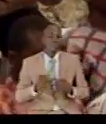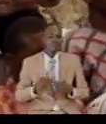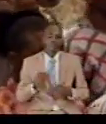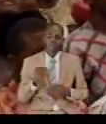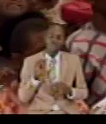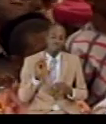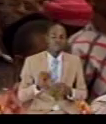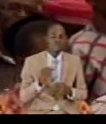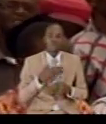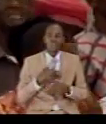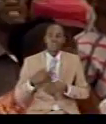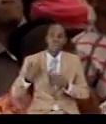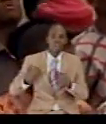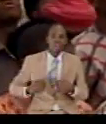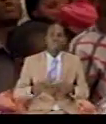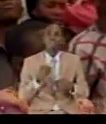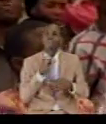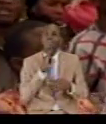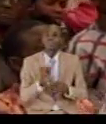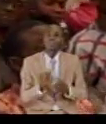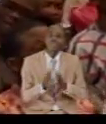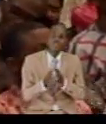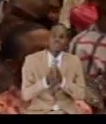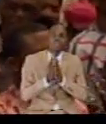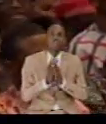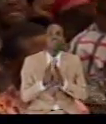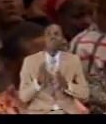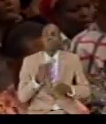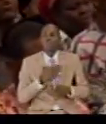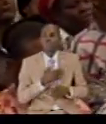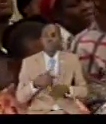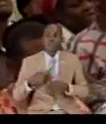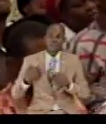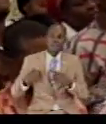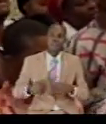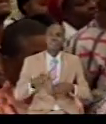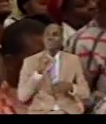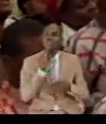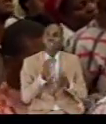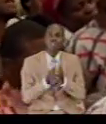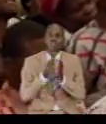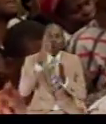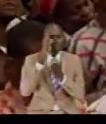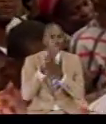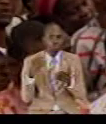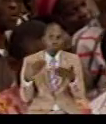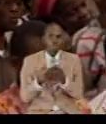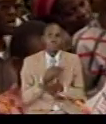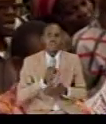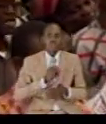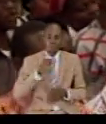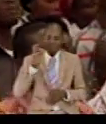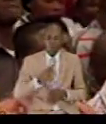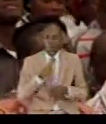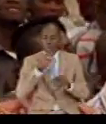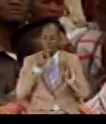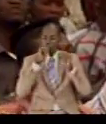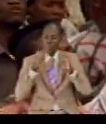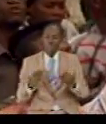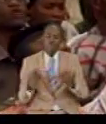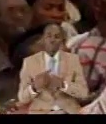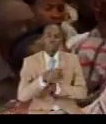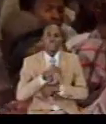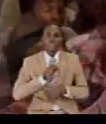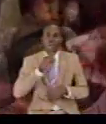is desiring. My heart is after something. I must be blessed today. I must